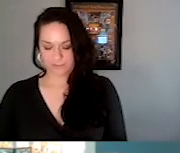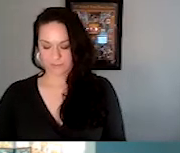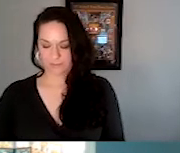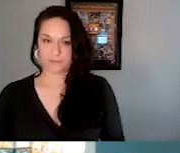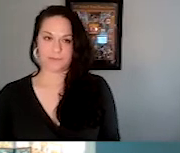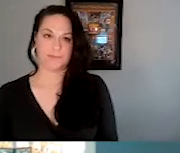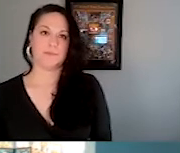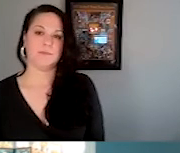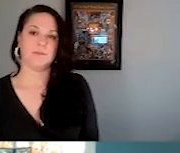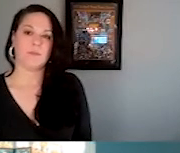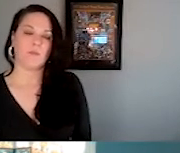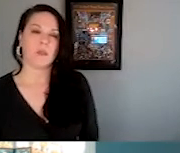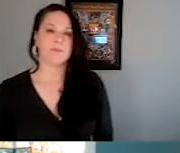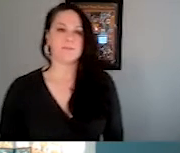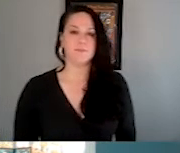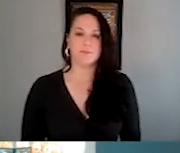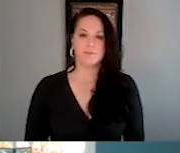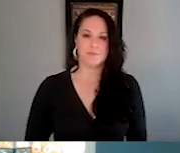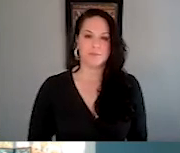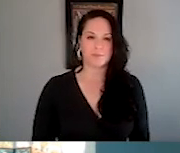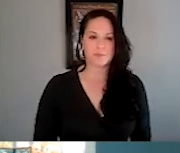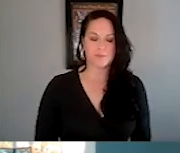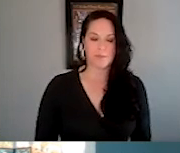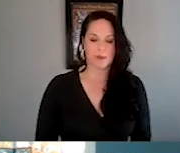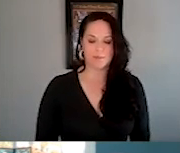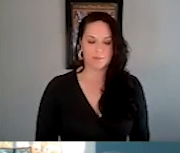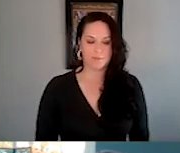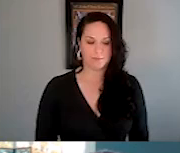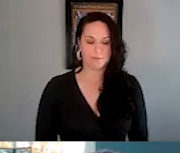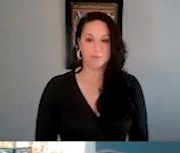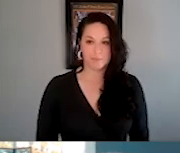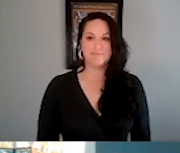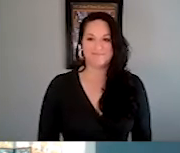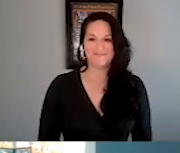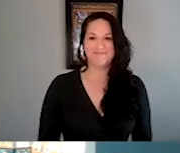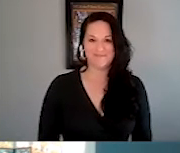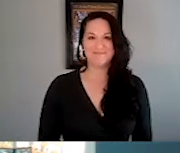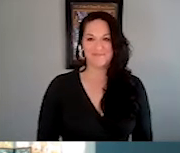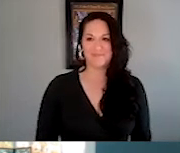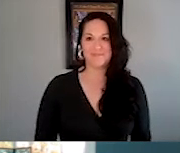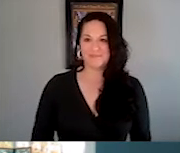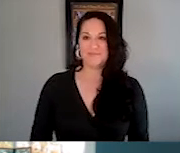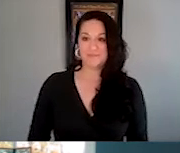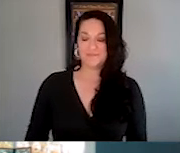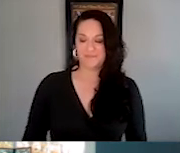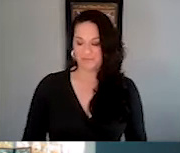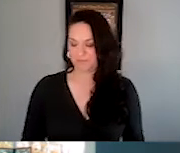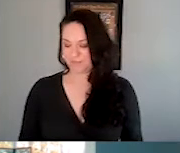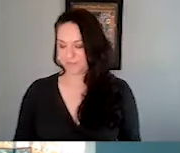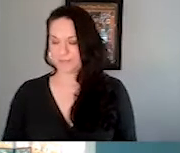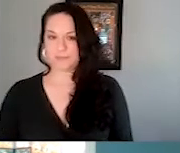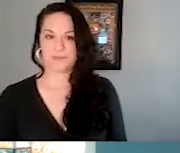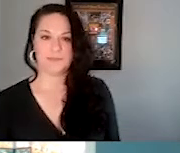to do that, because it's an emerging trend that's more than emerged, but it's really a problem everywhere. And it's a